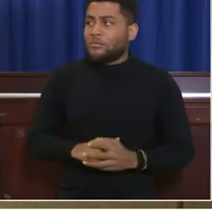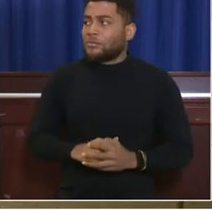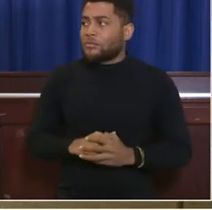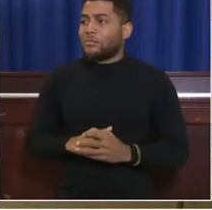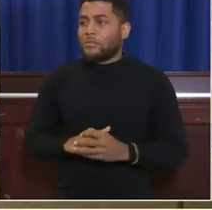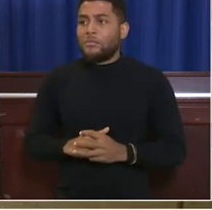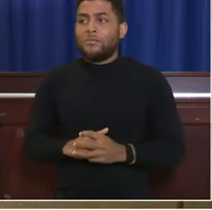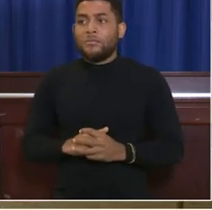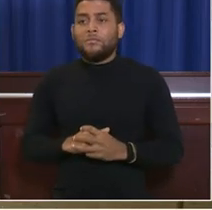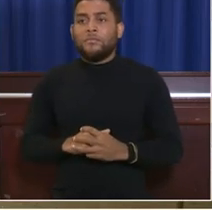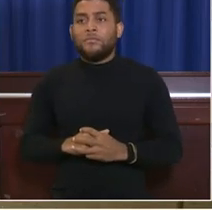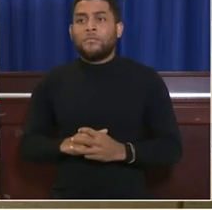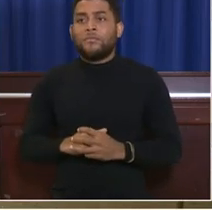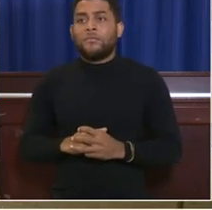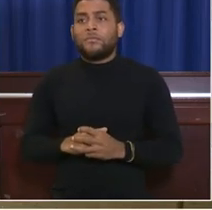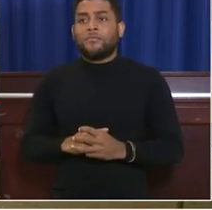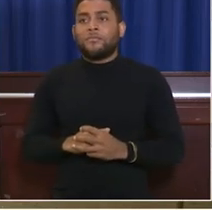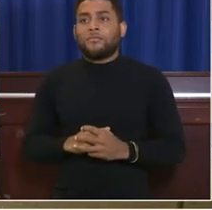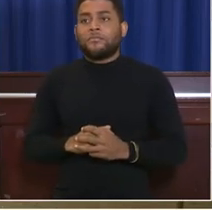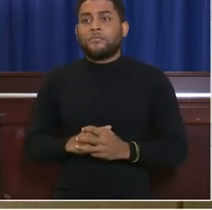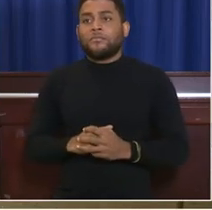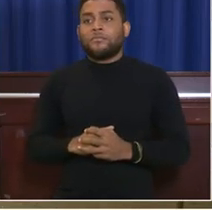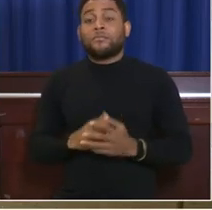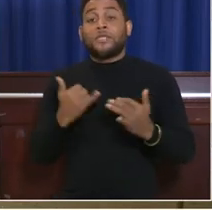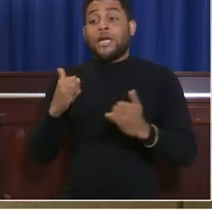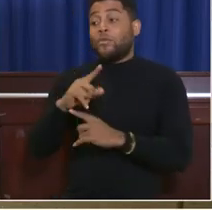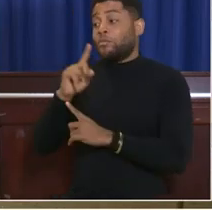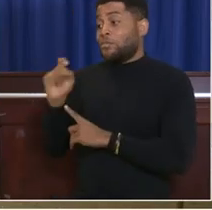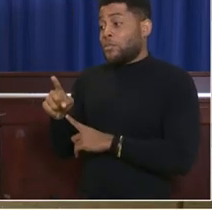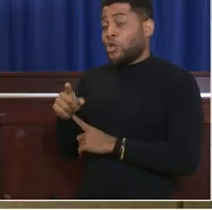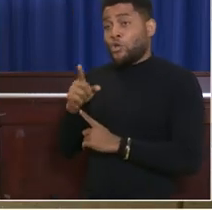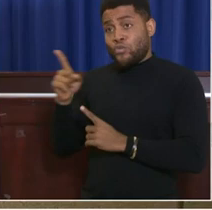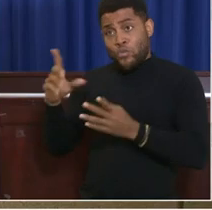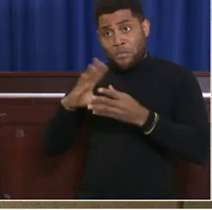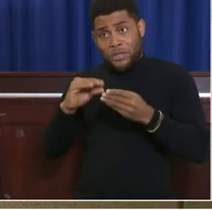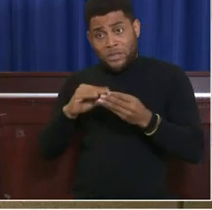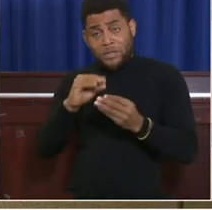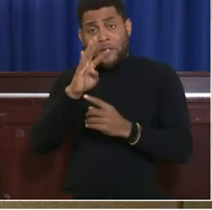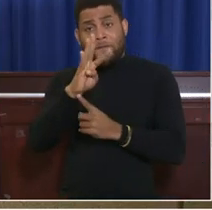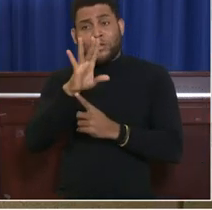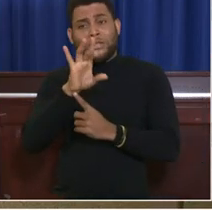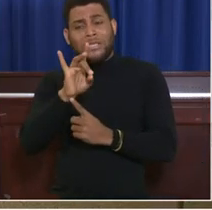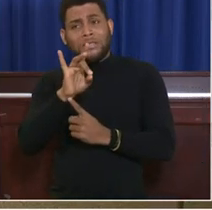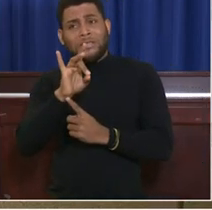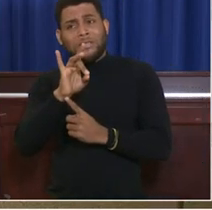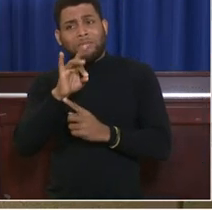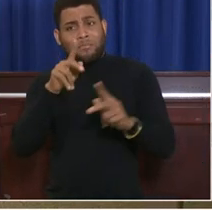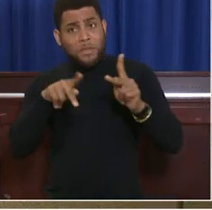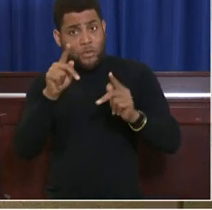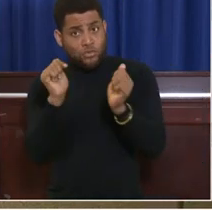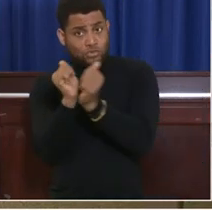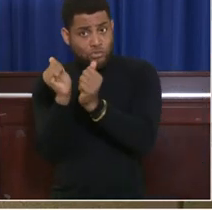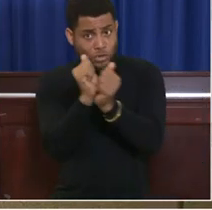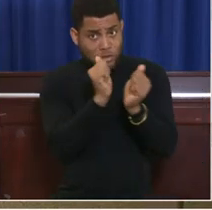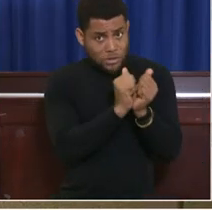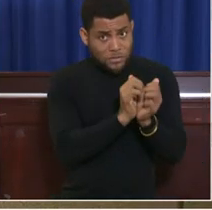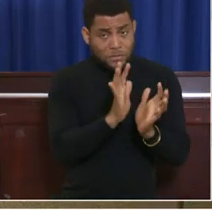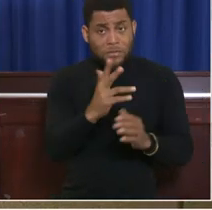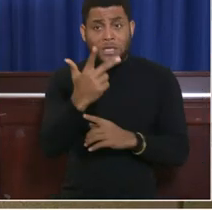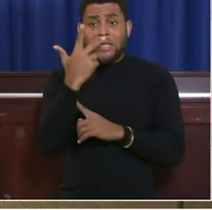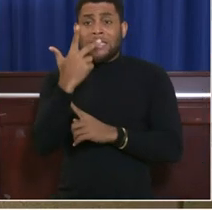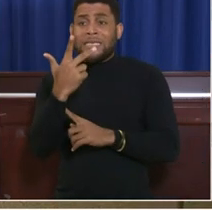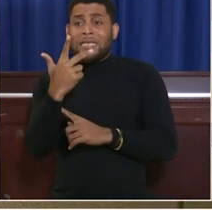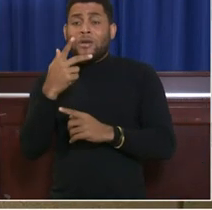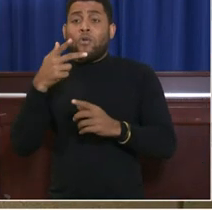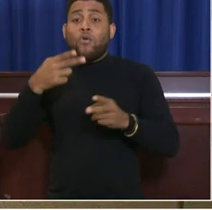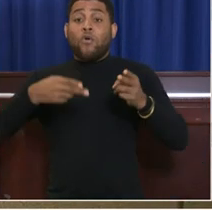You mentioned 3 of the people of the 48 arrested had firearms. What other types of offenses were